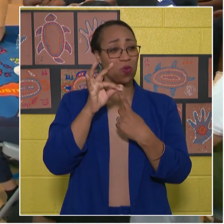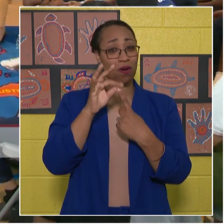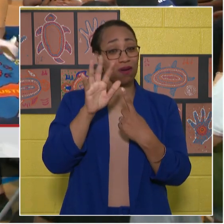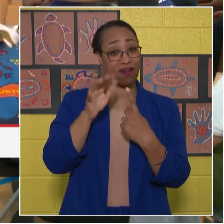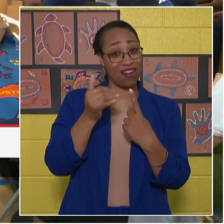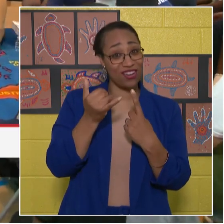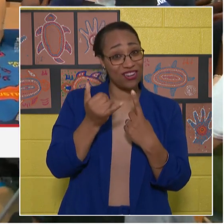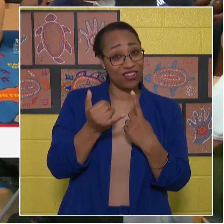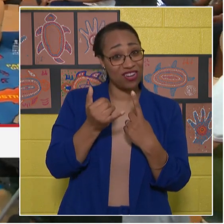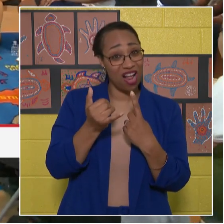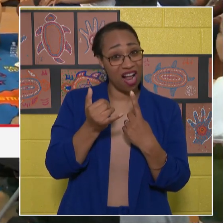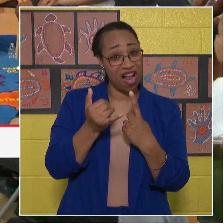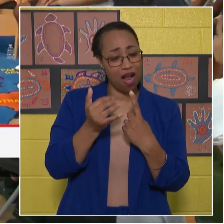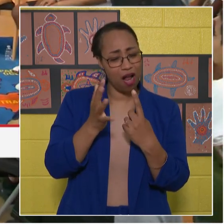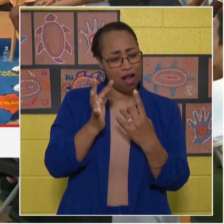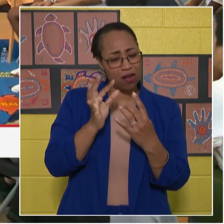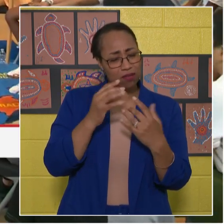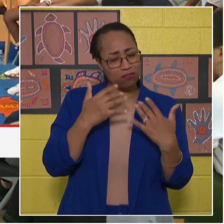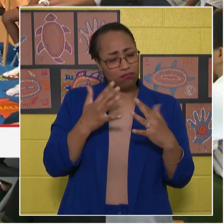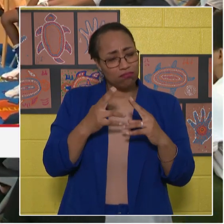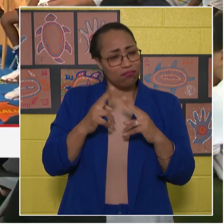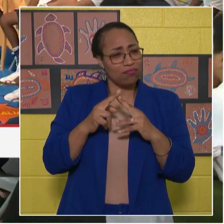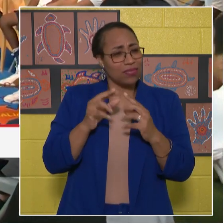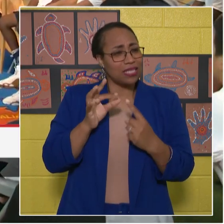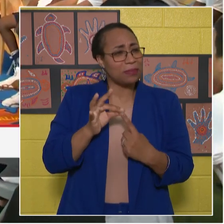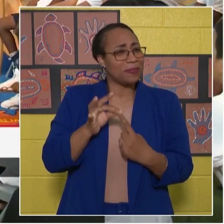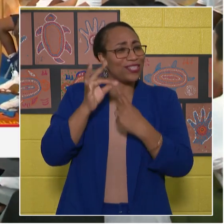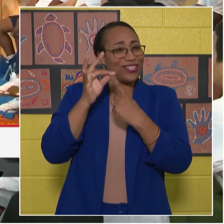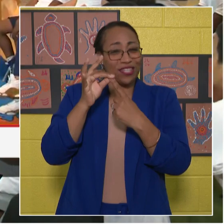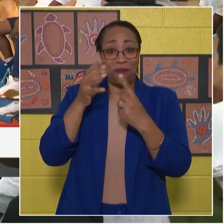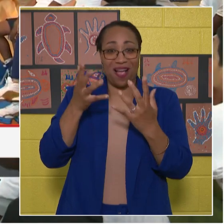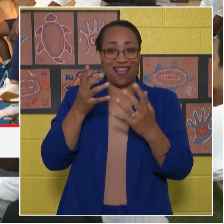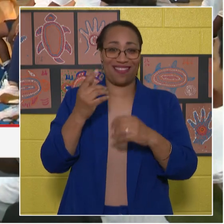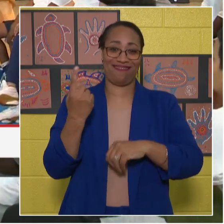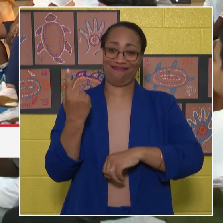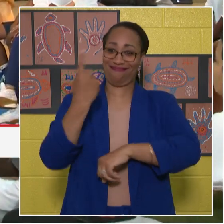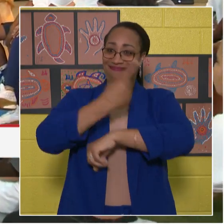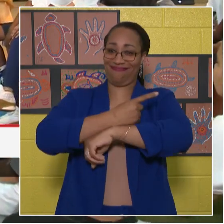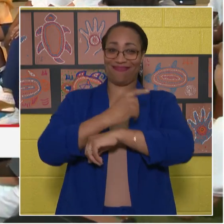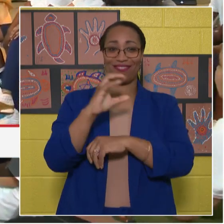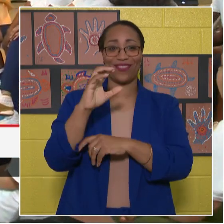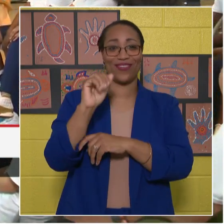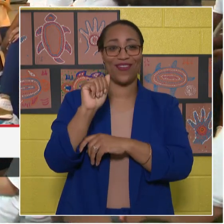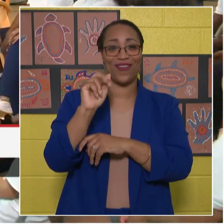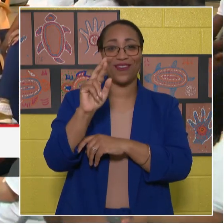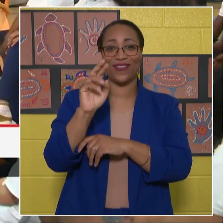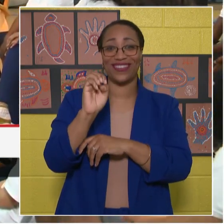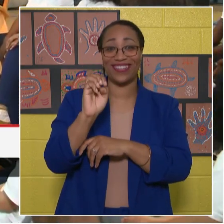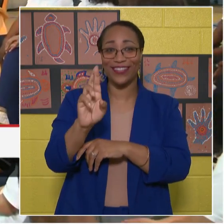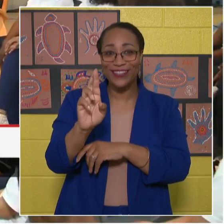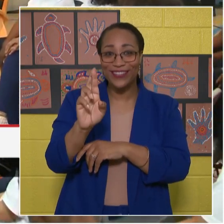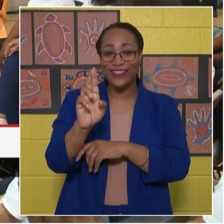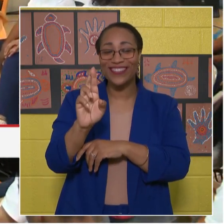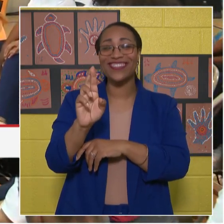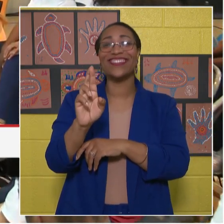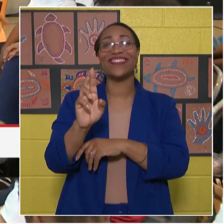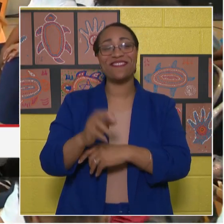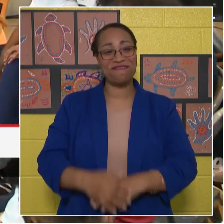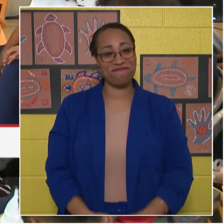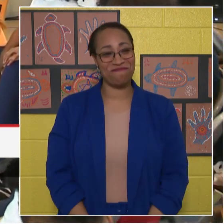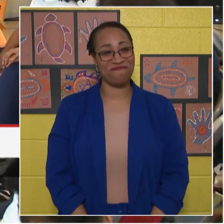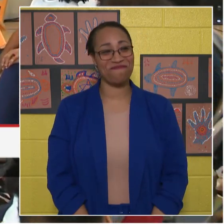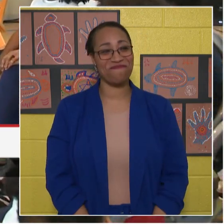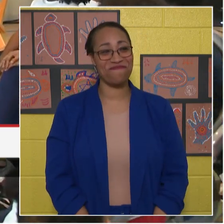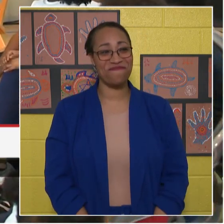the soon-to-be graduates. With just over a week, our elementary